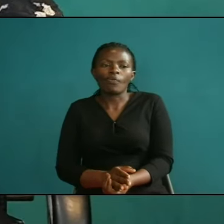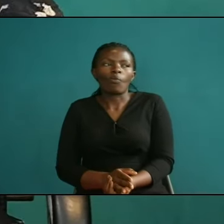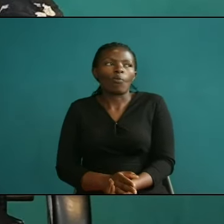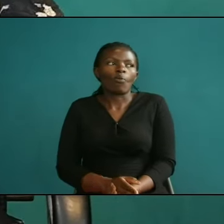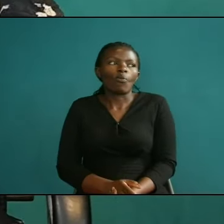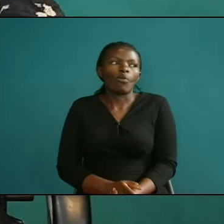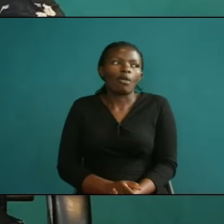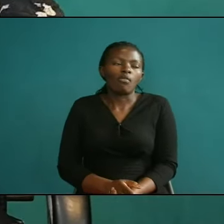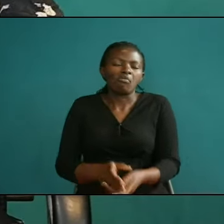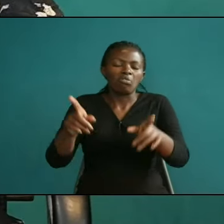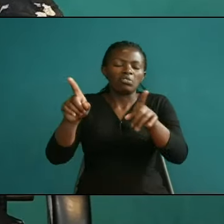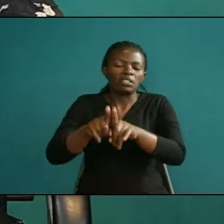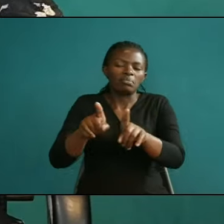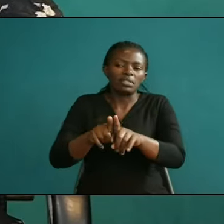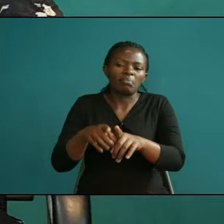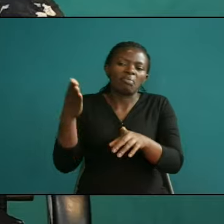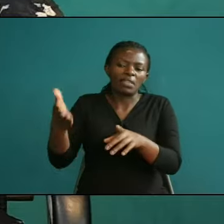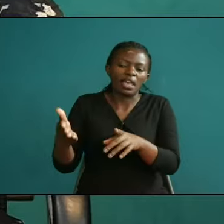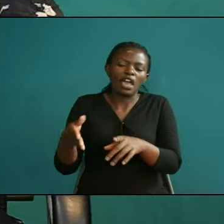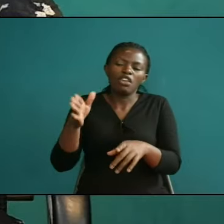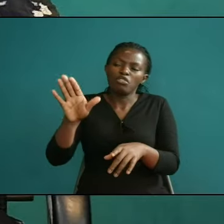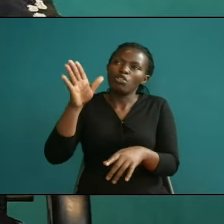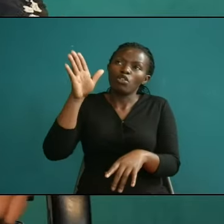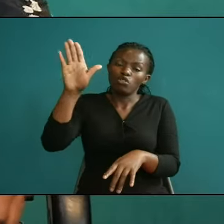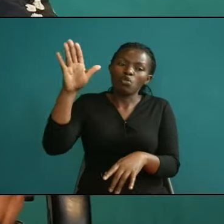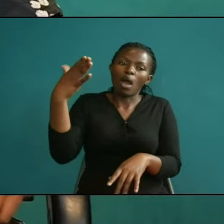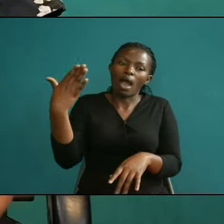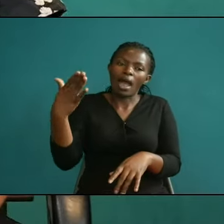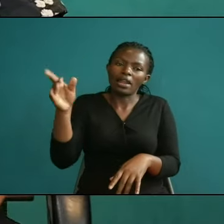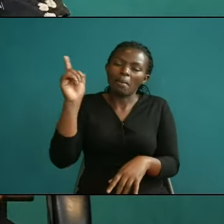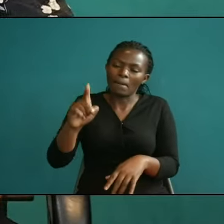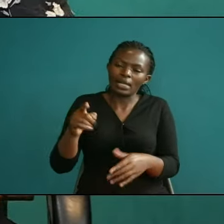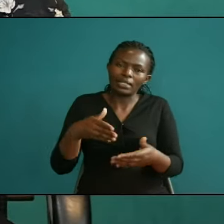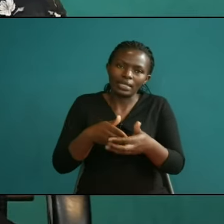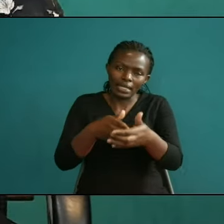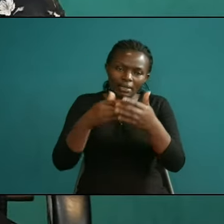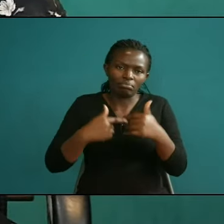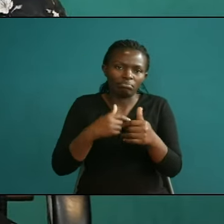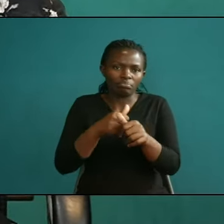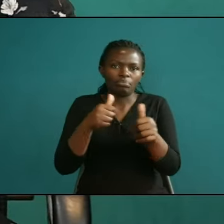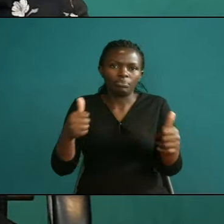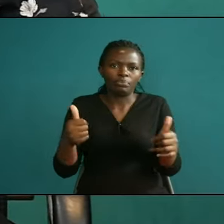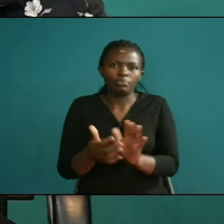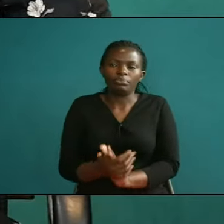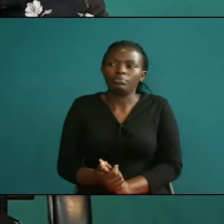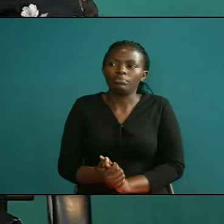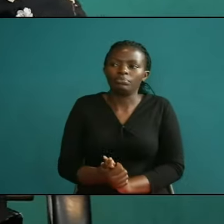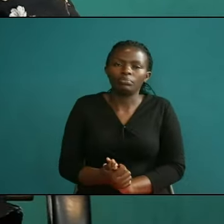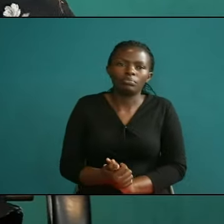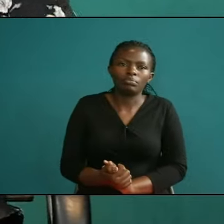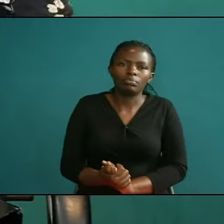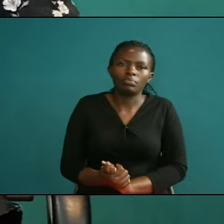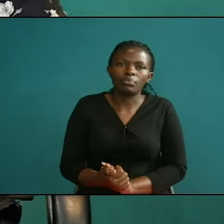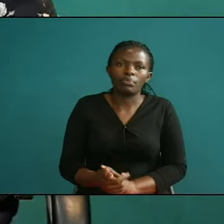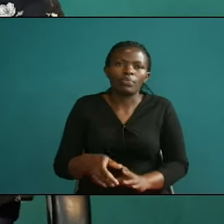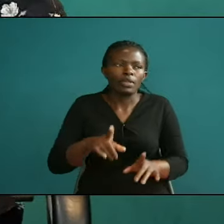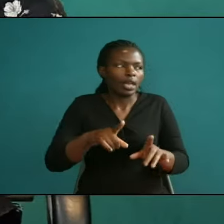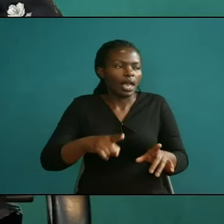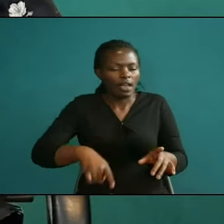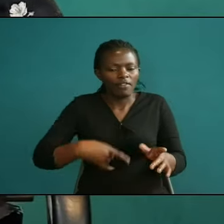even there your hand shall lead me, as your right hand shall hold me. I feel like throughout this